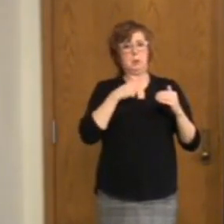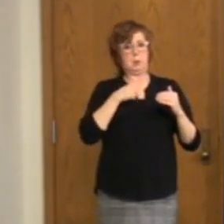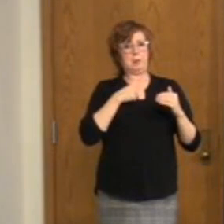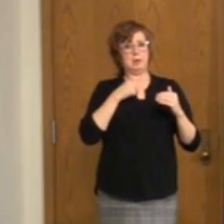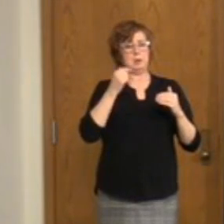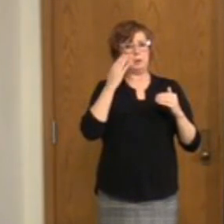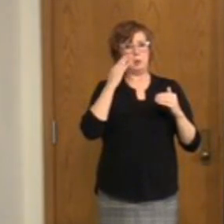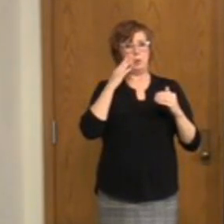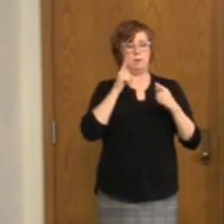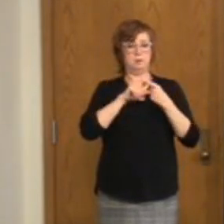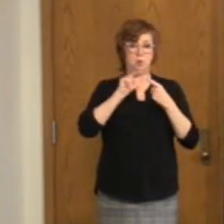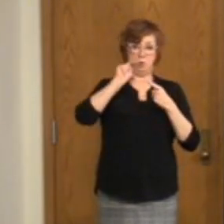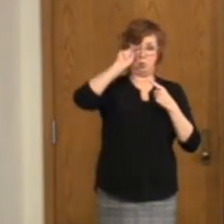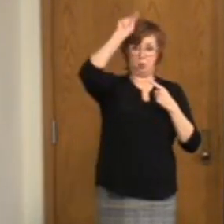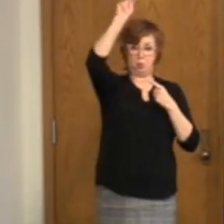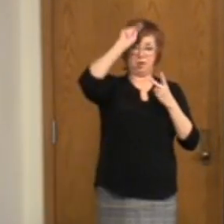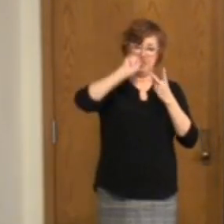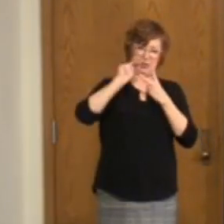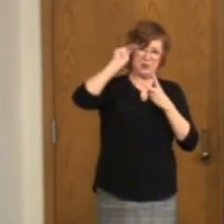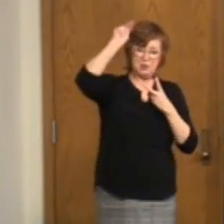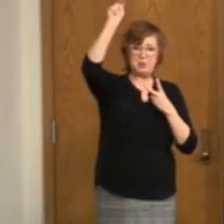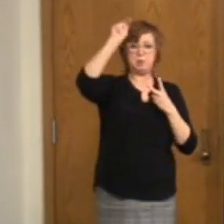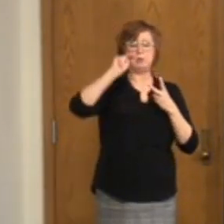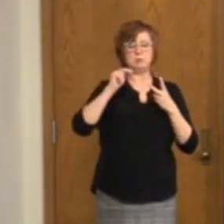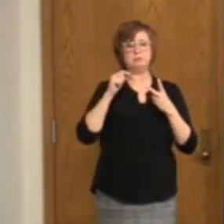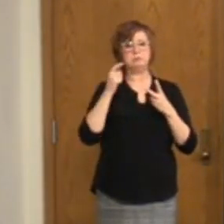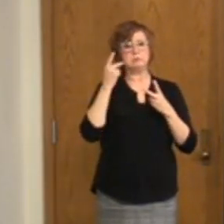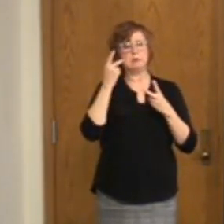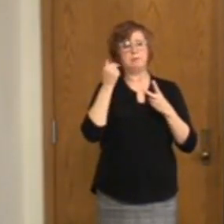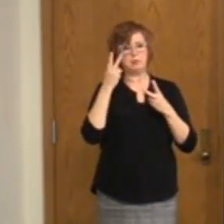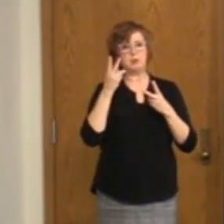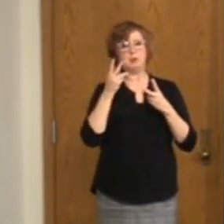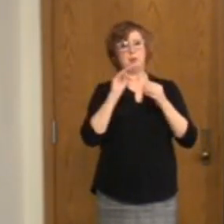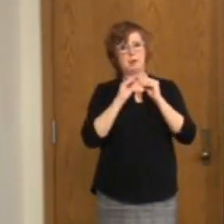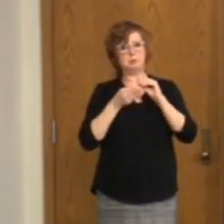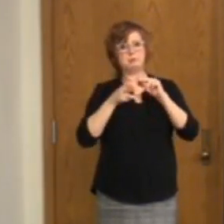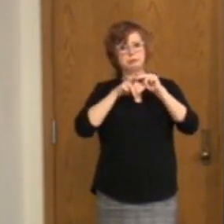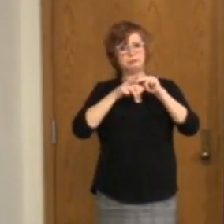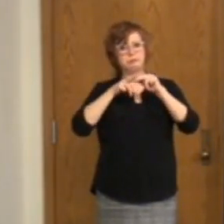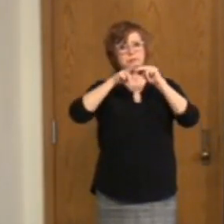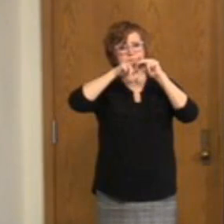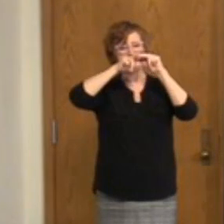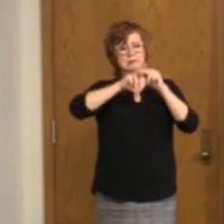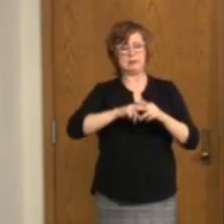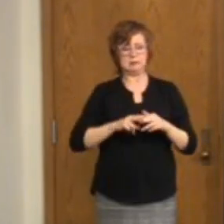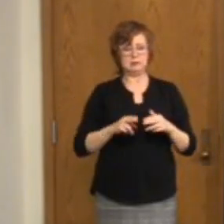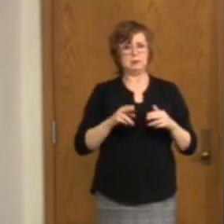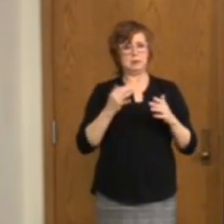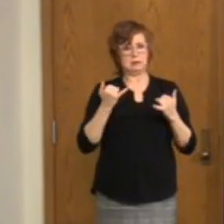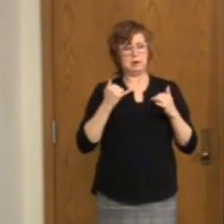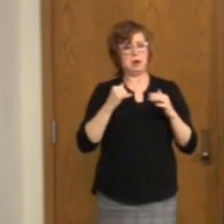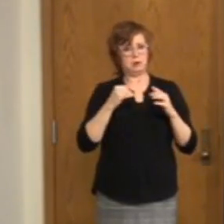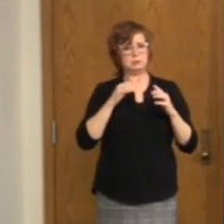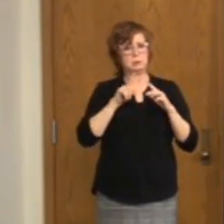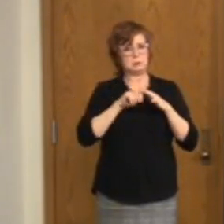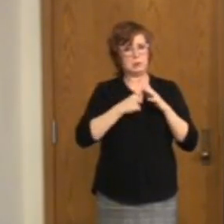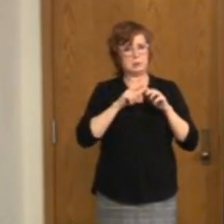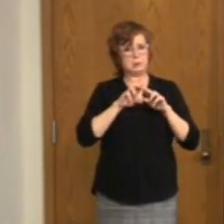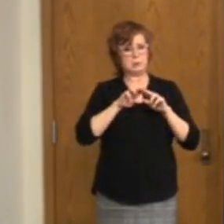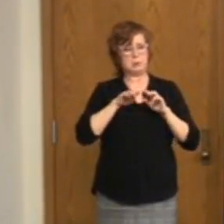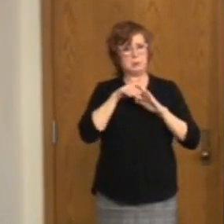far north, and occasionally they're still seeing clusters and outbreaks. But there is now a definite declining trend throughout